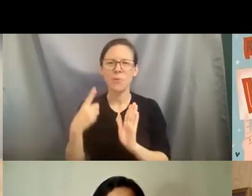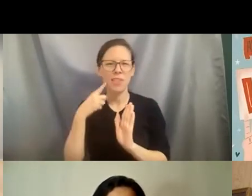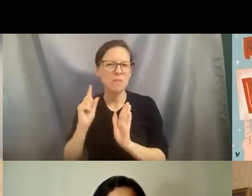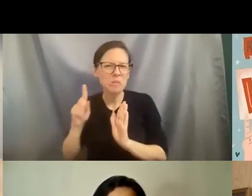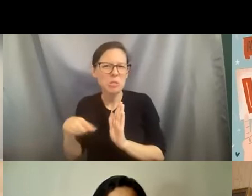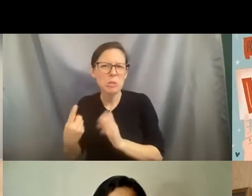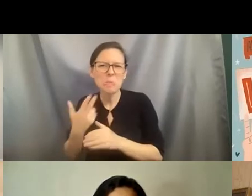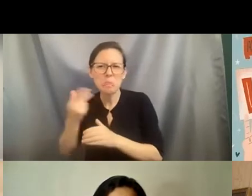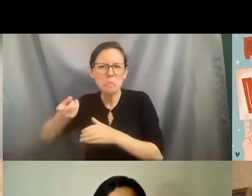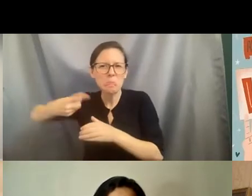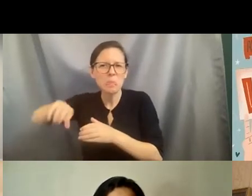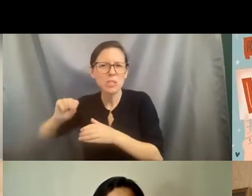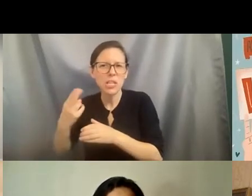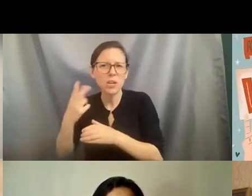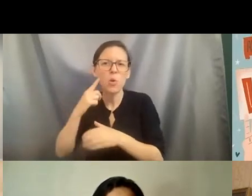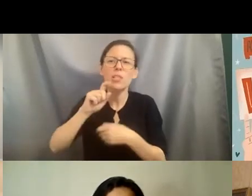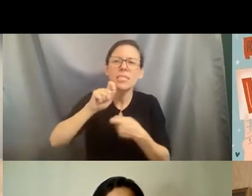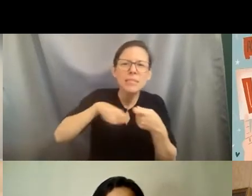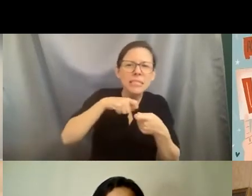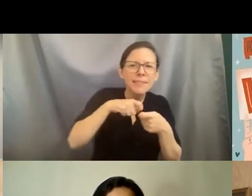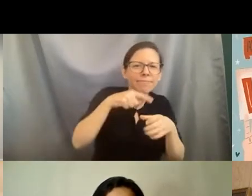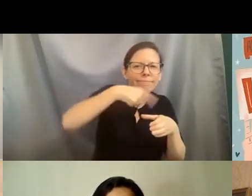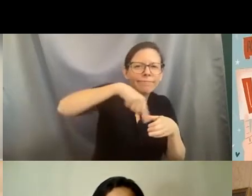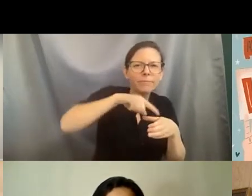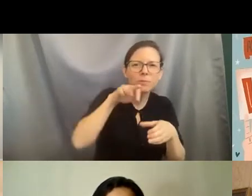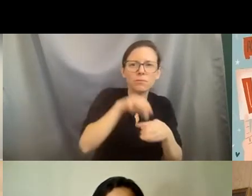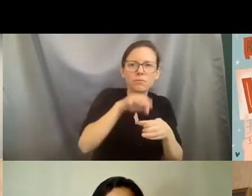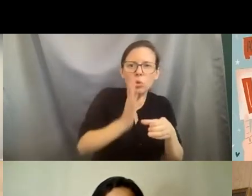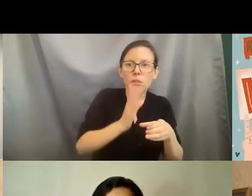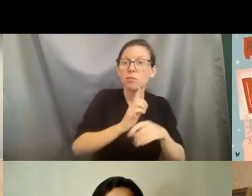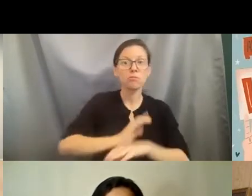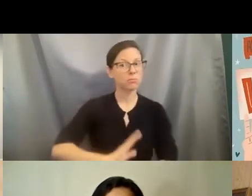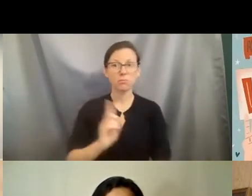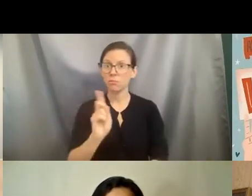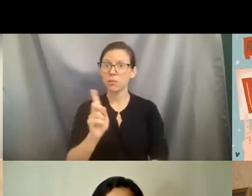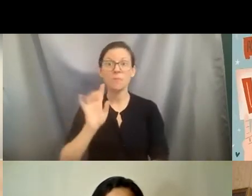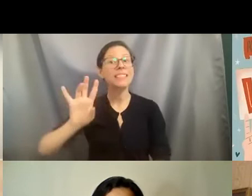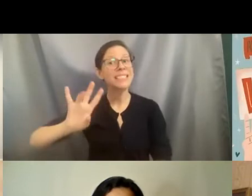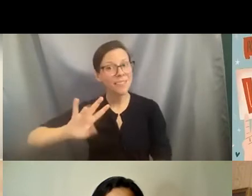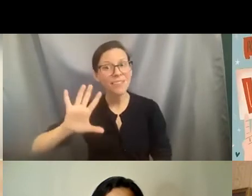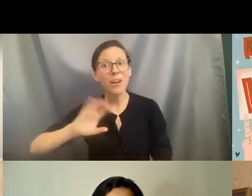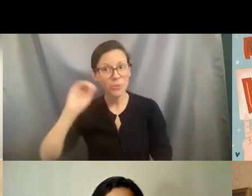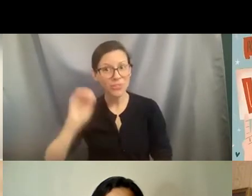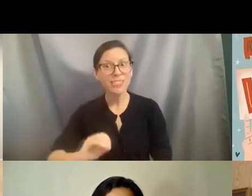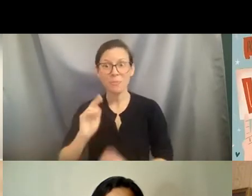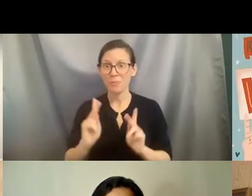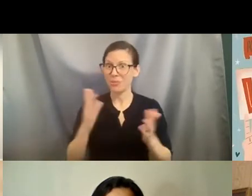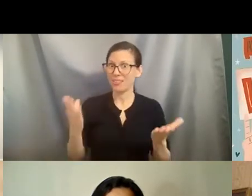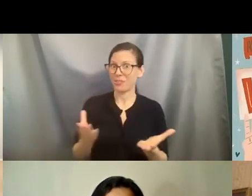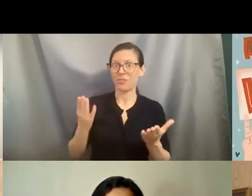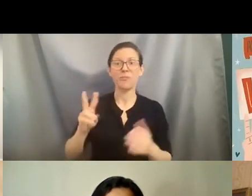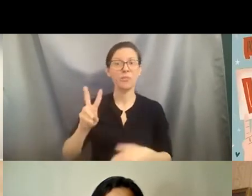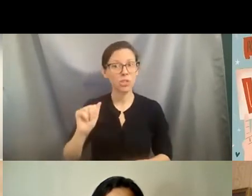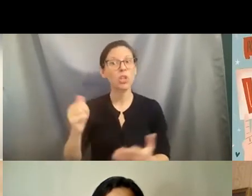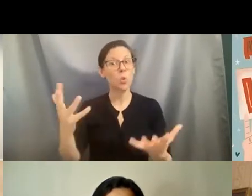certain constituency. Actually, we're representing a broad swath of Virginia. And we need to